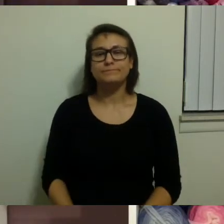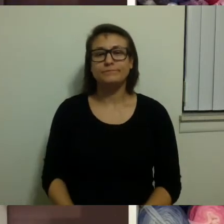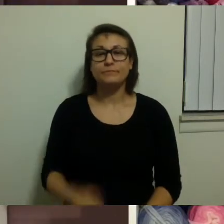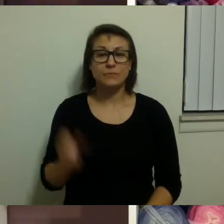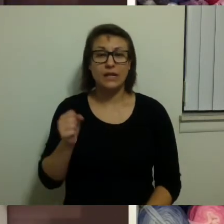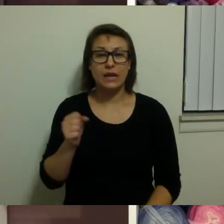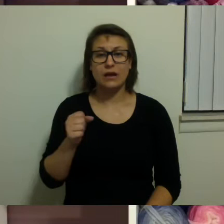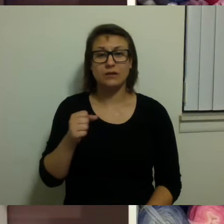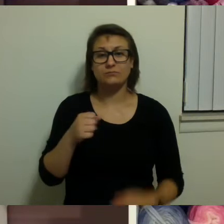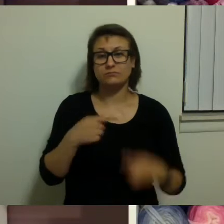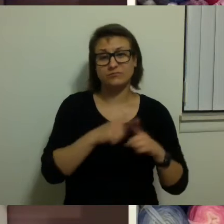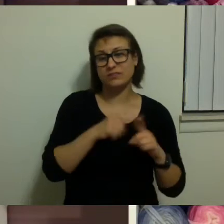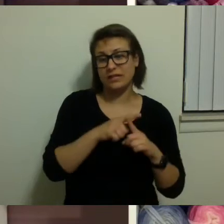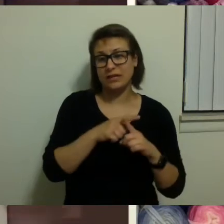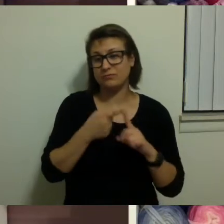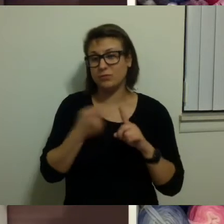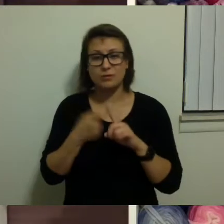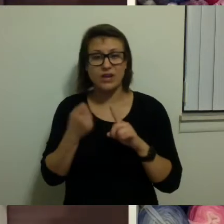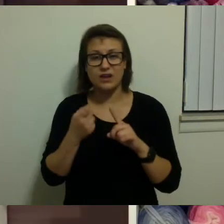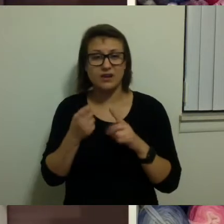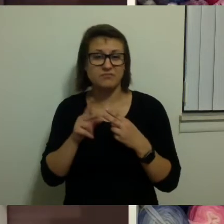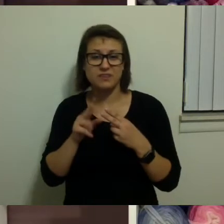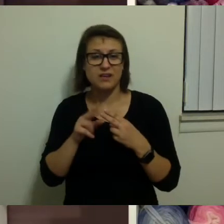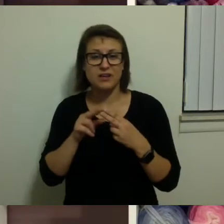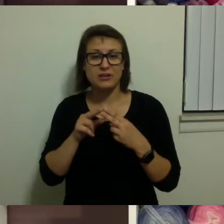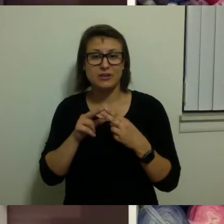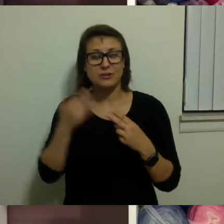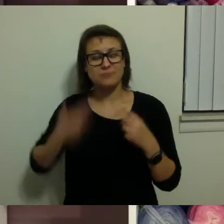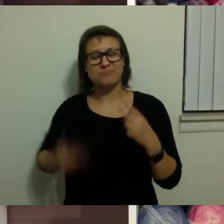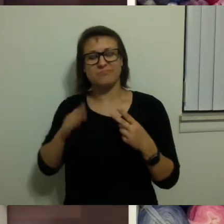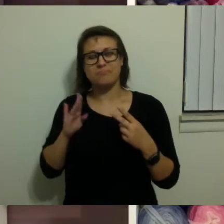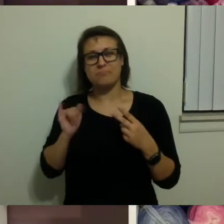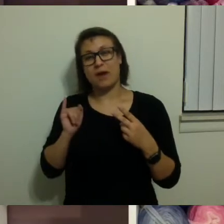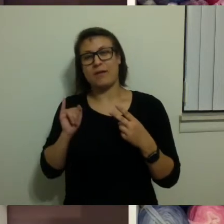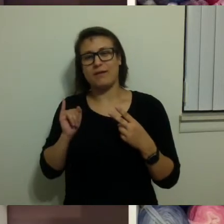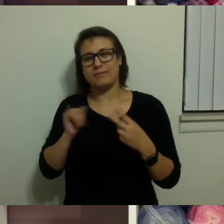Yeah, knit or crochet. I'm down with either. I'm bi-stitchable myself.